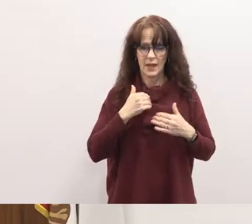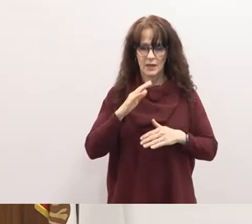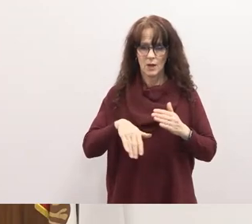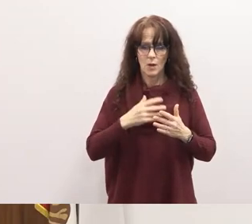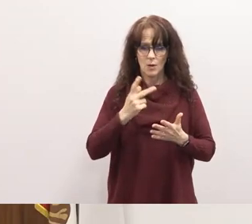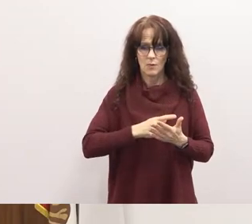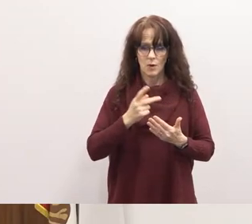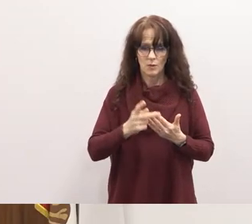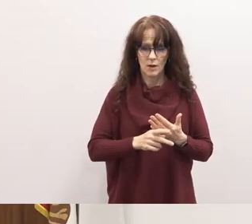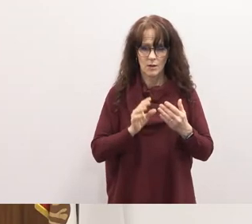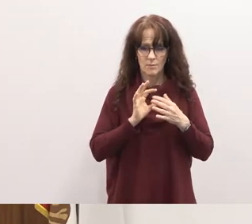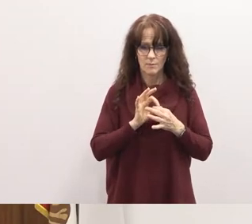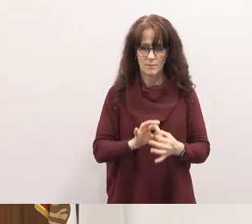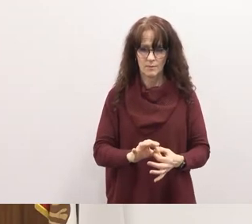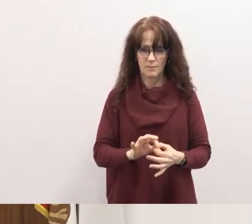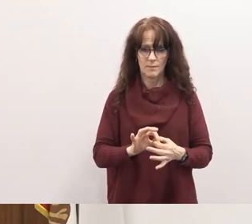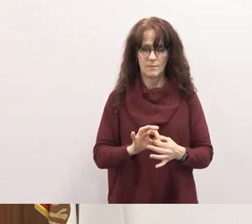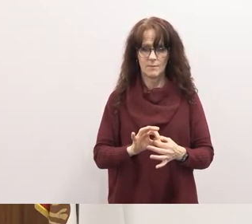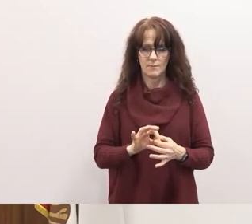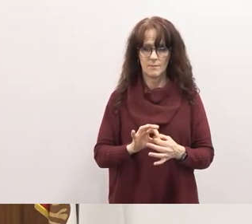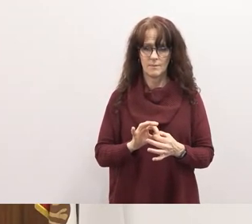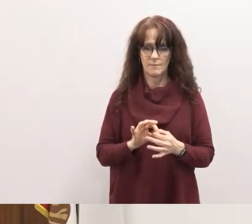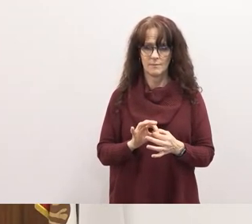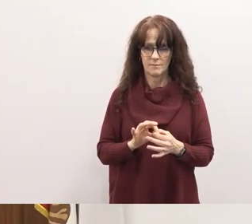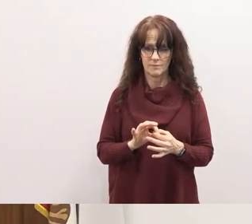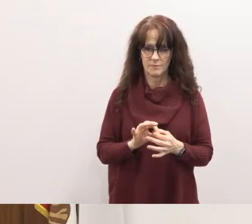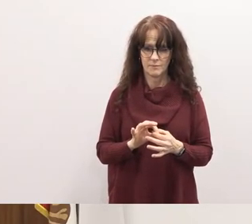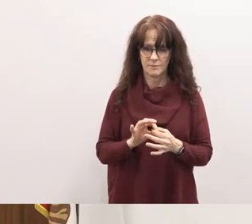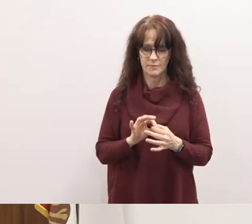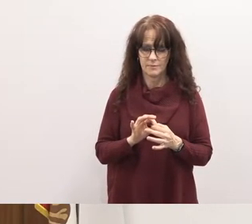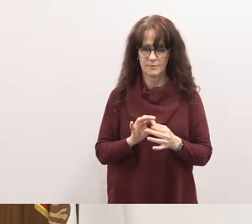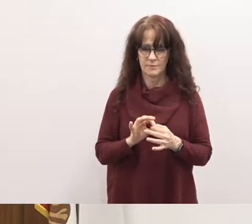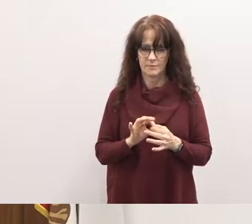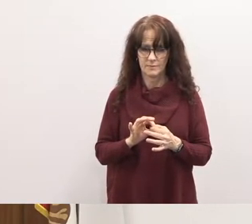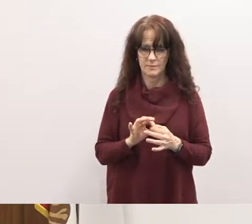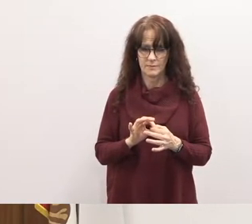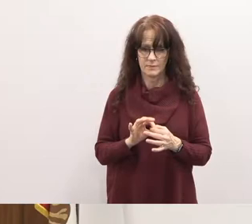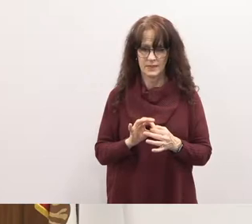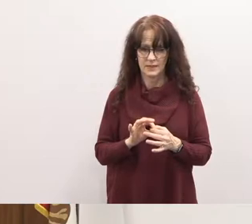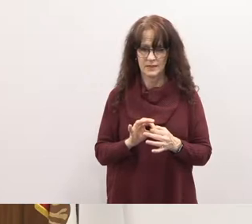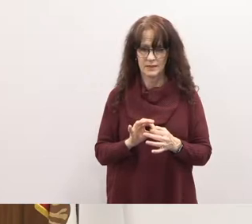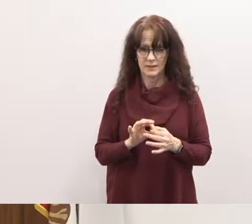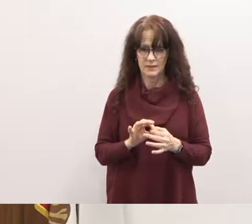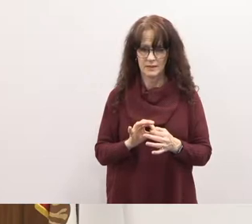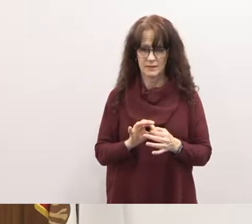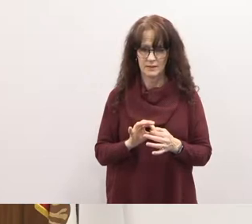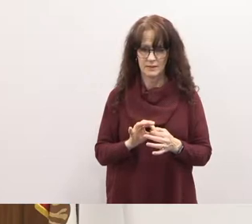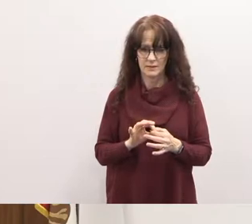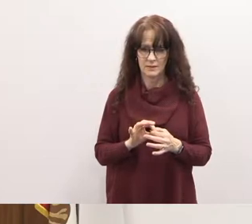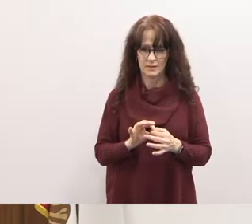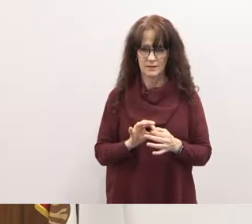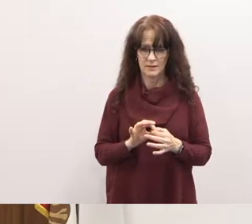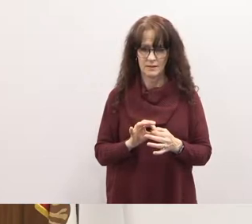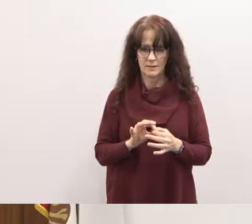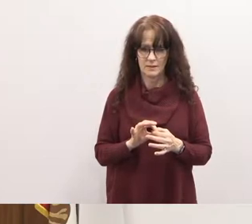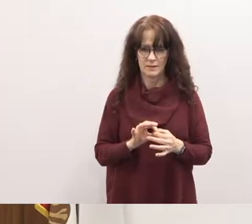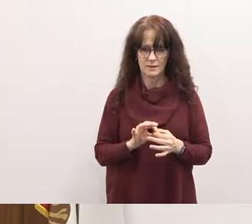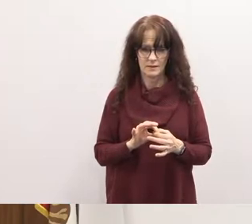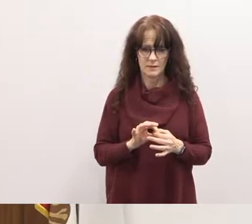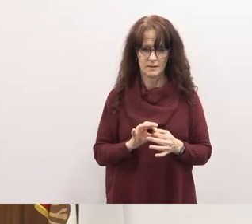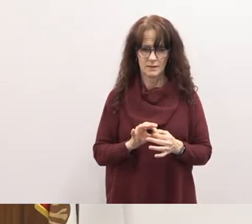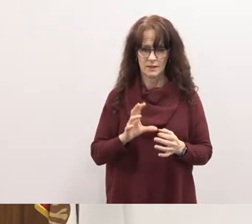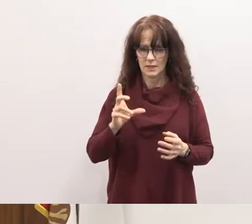program on, pardon? drone soccer. And